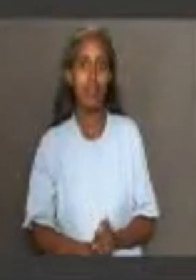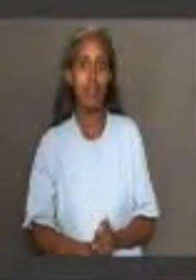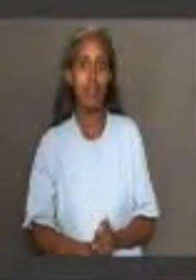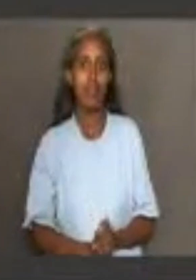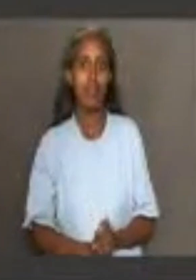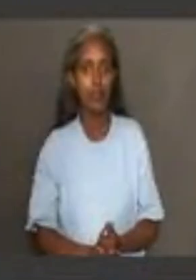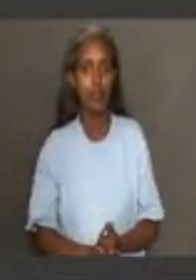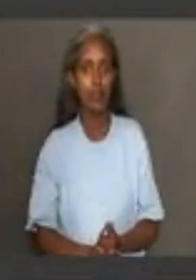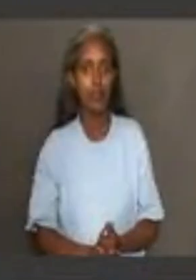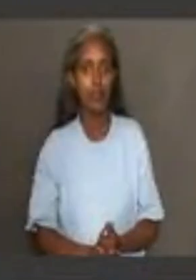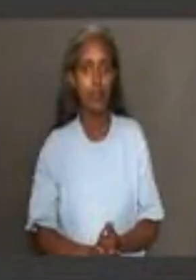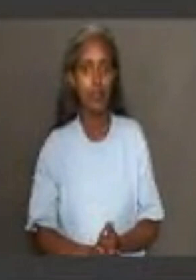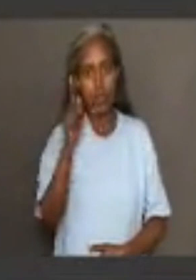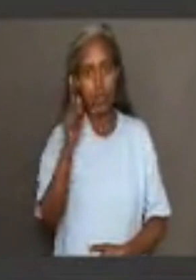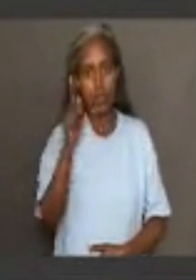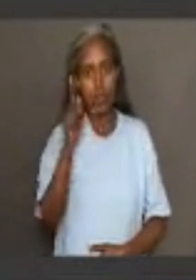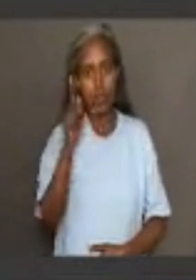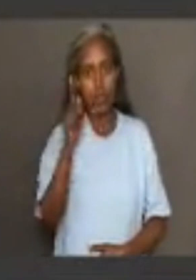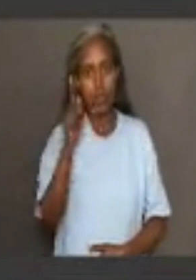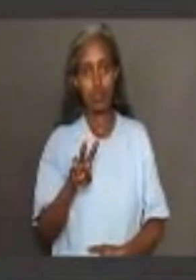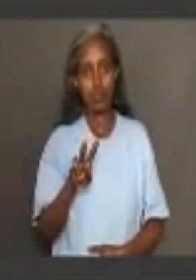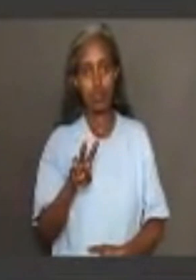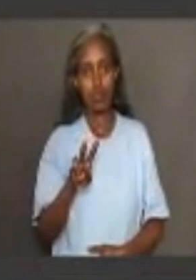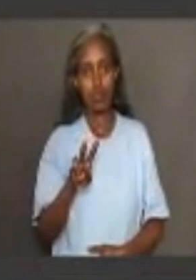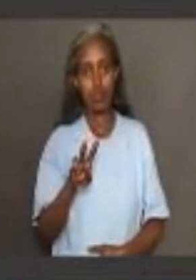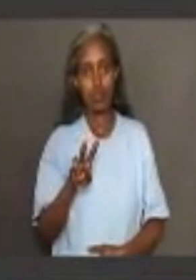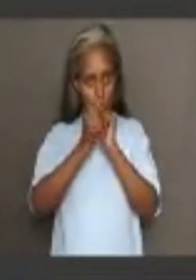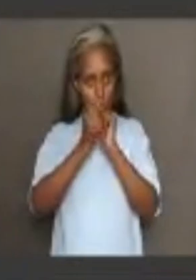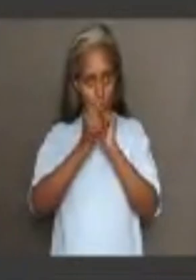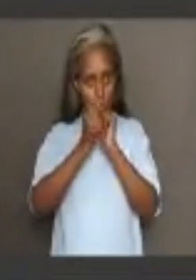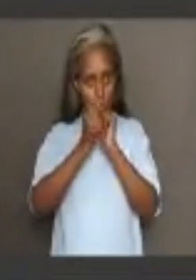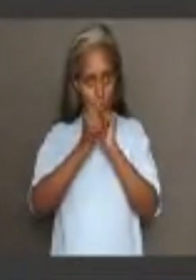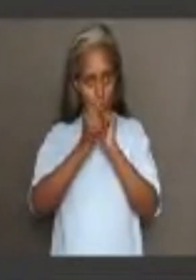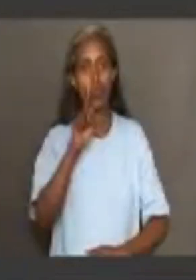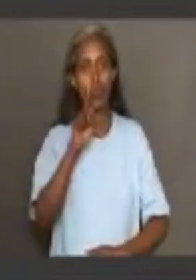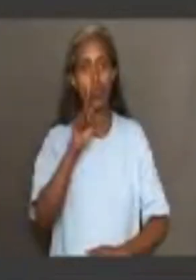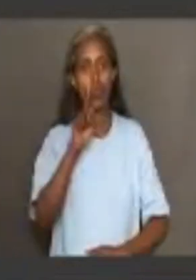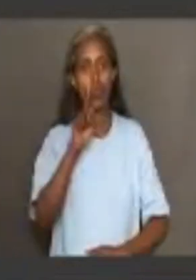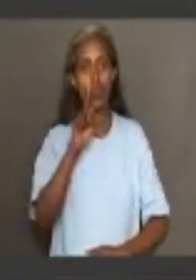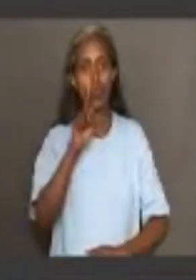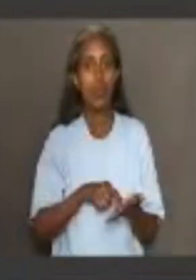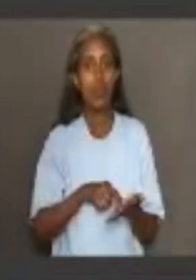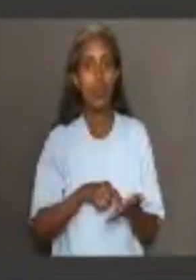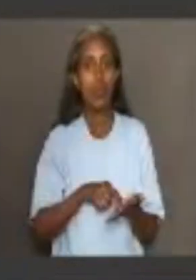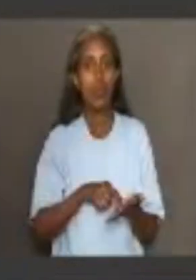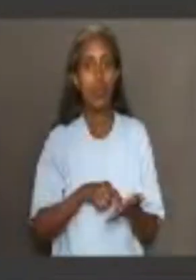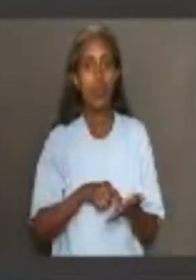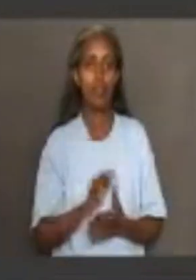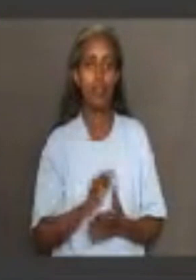3 over 2 converts to 1.5.